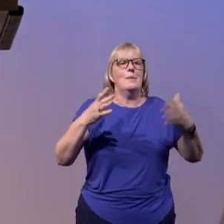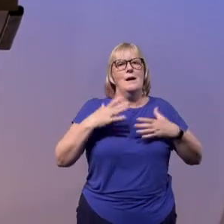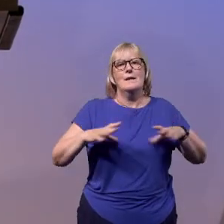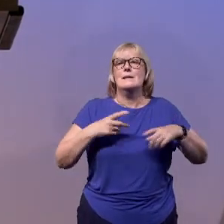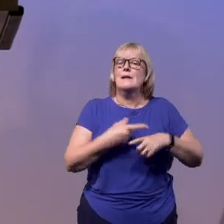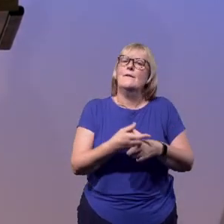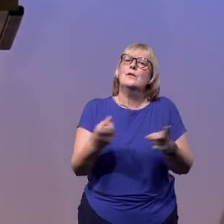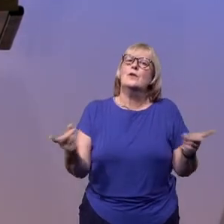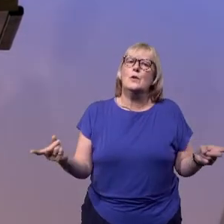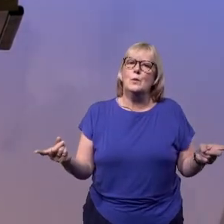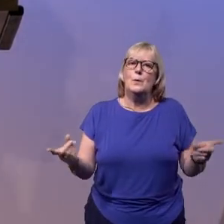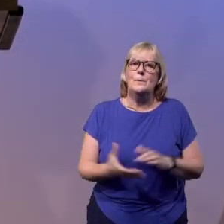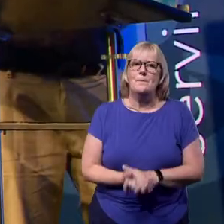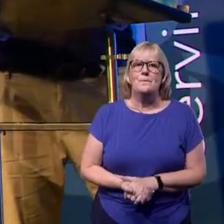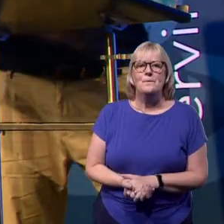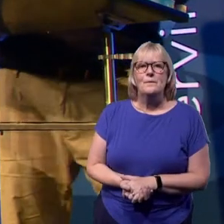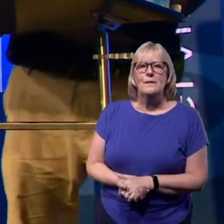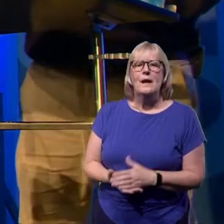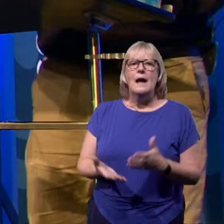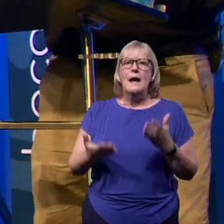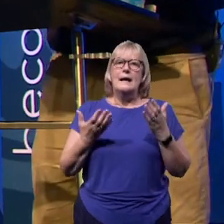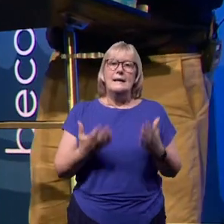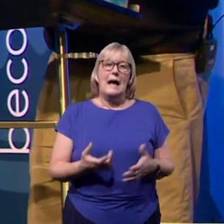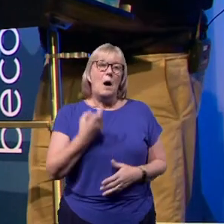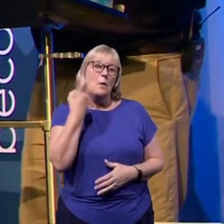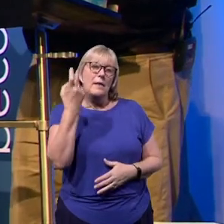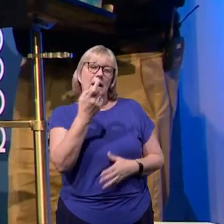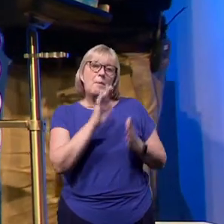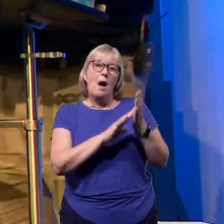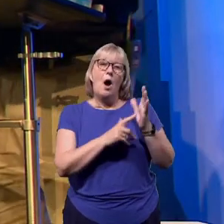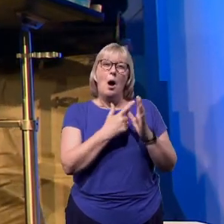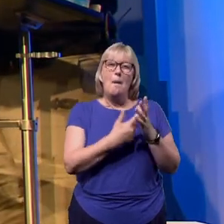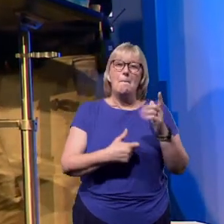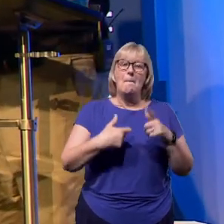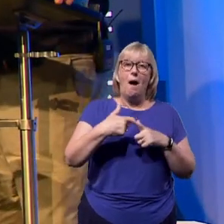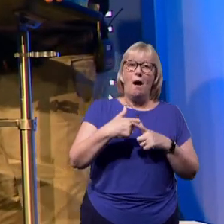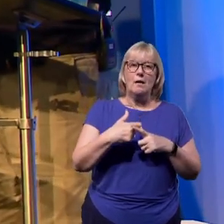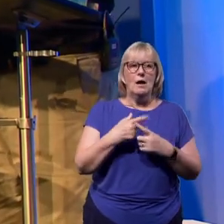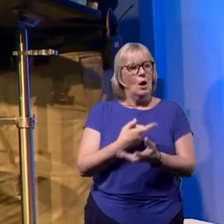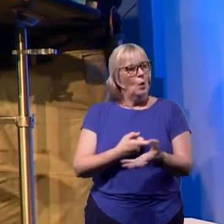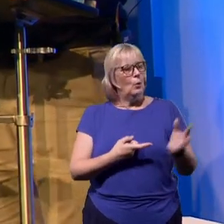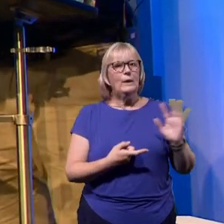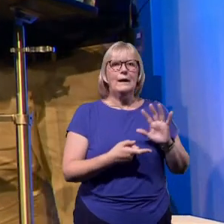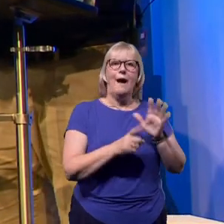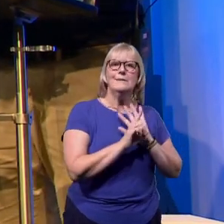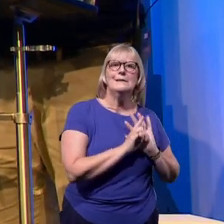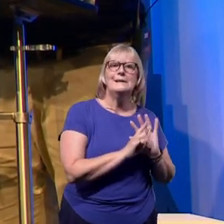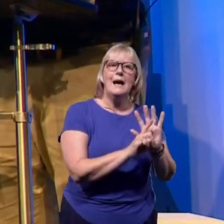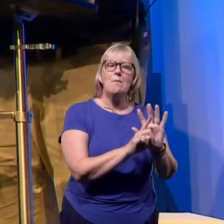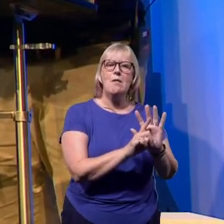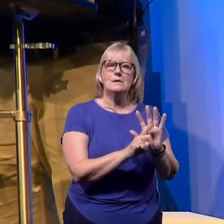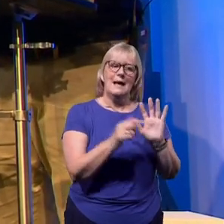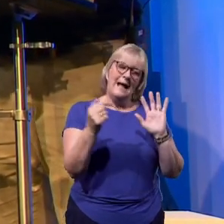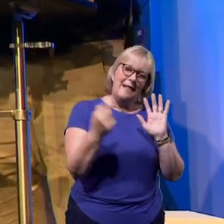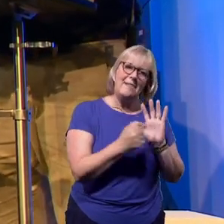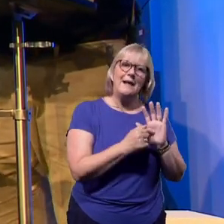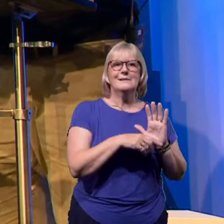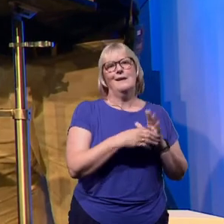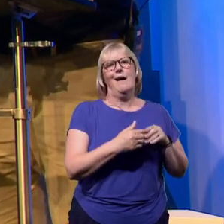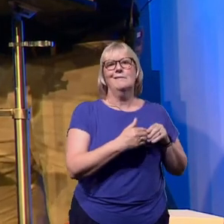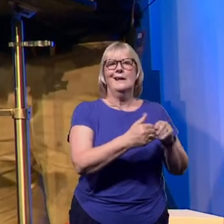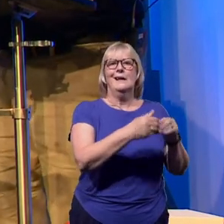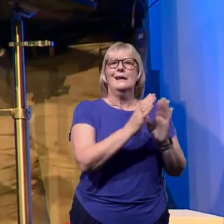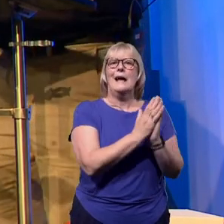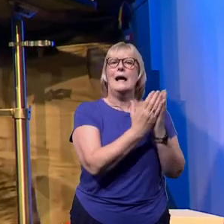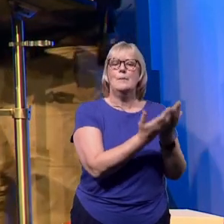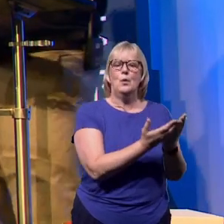now, let's look at Mark as a discipleship manual, not just as an evangelistic tract where we let the gospel tell the gospel. And